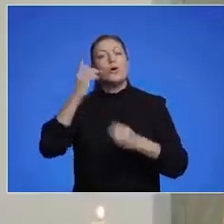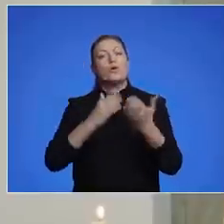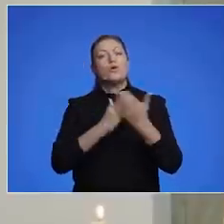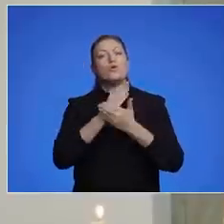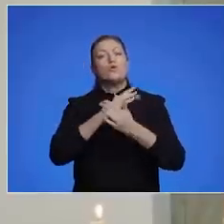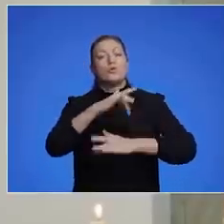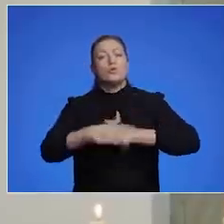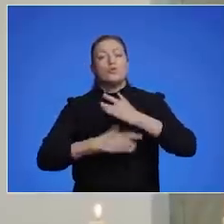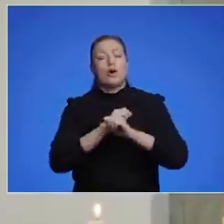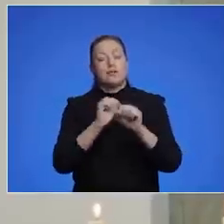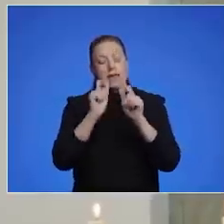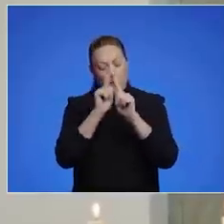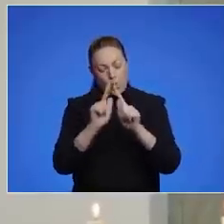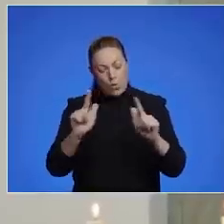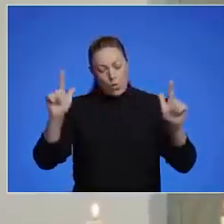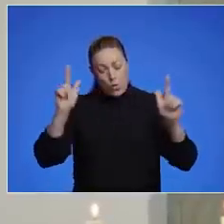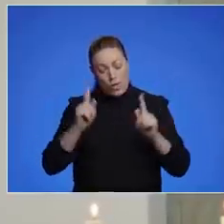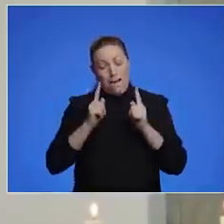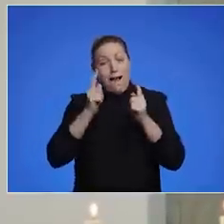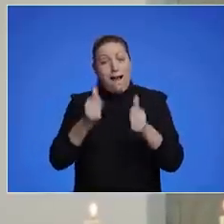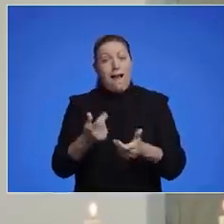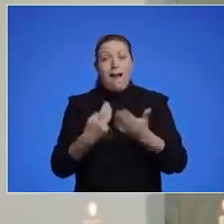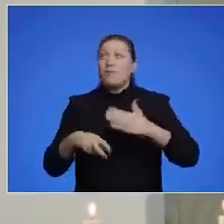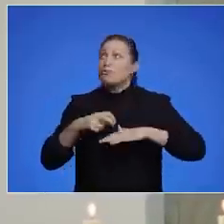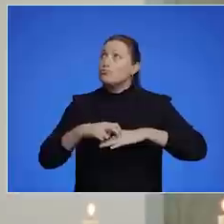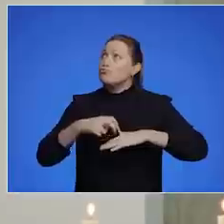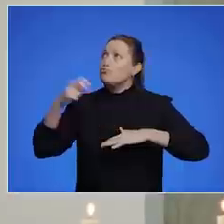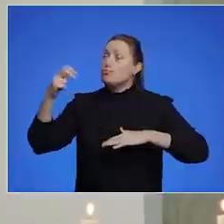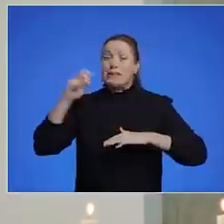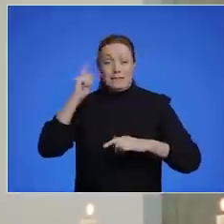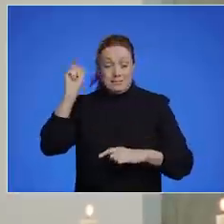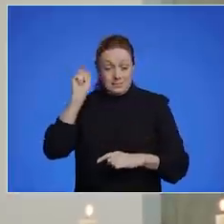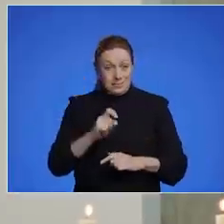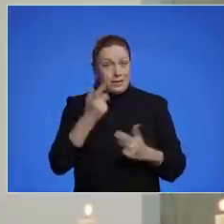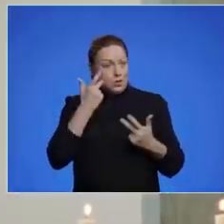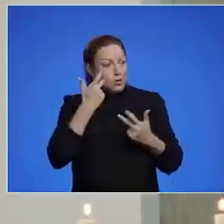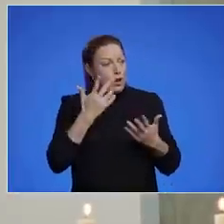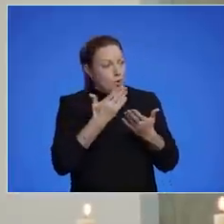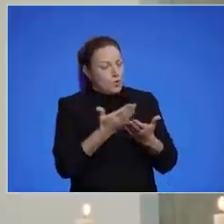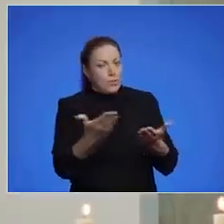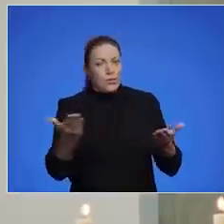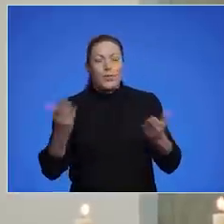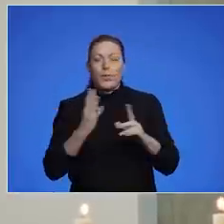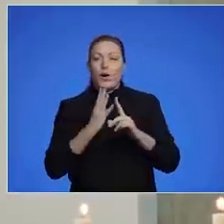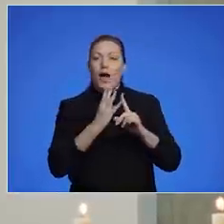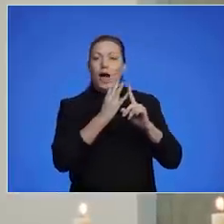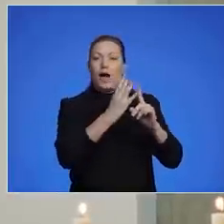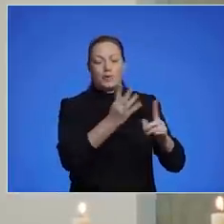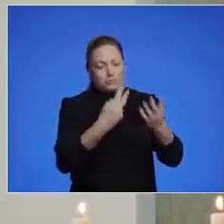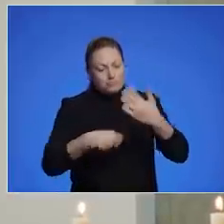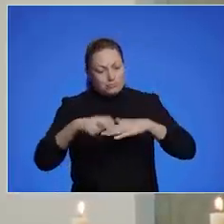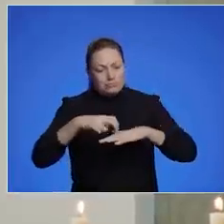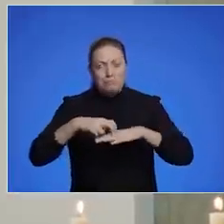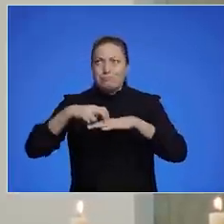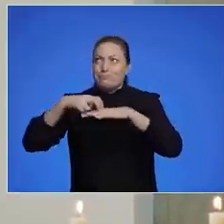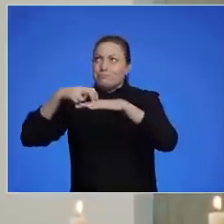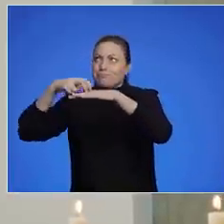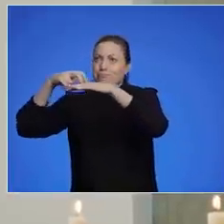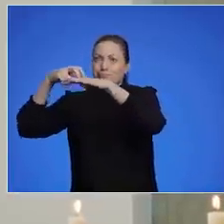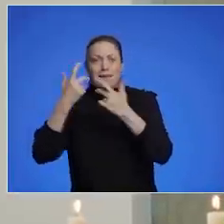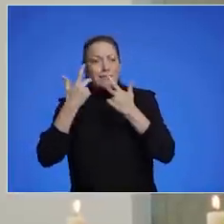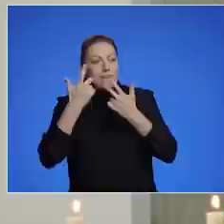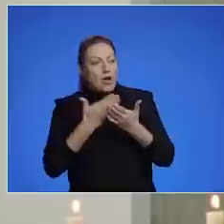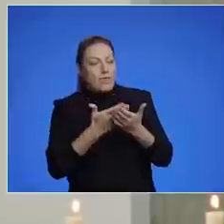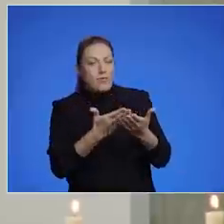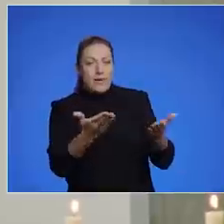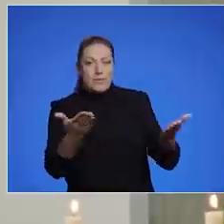God. Through Christ our Lord, for after his resurrection he plainly appeared to all of his disciples and was taken up into heaven